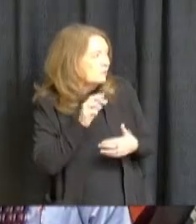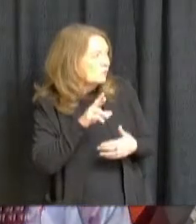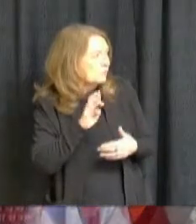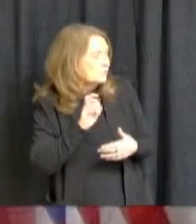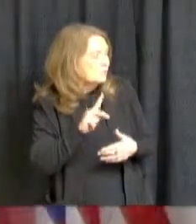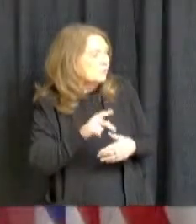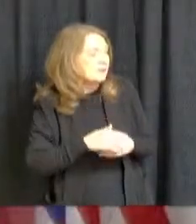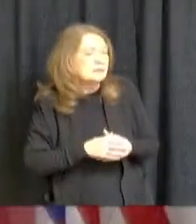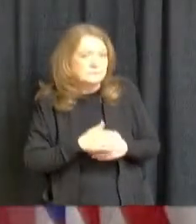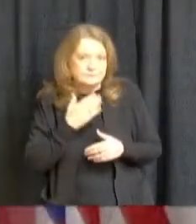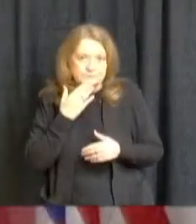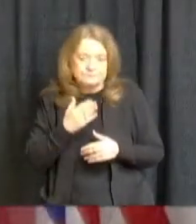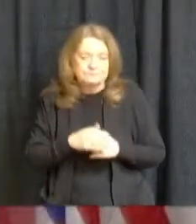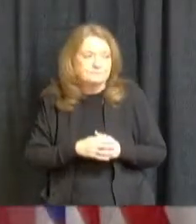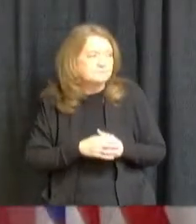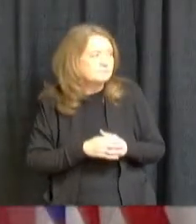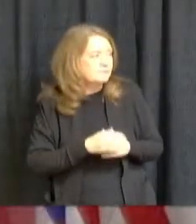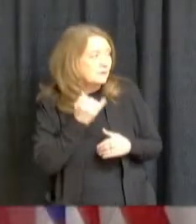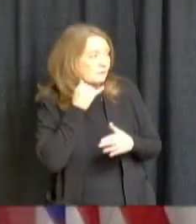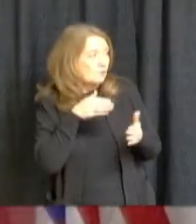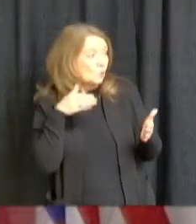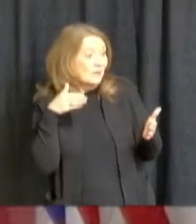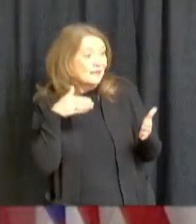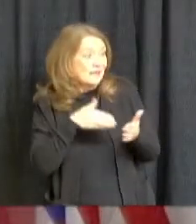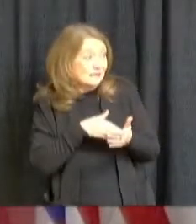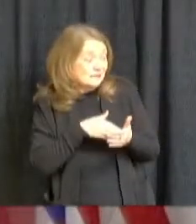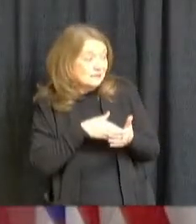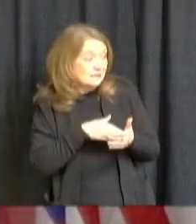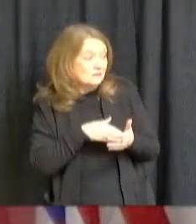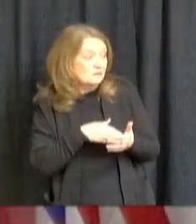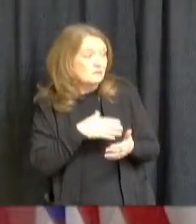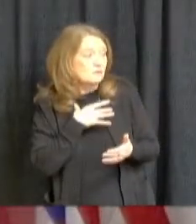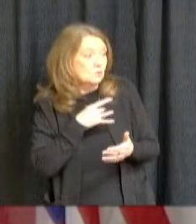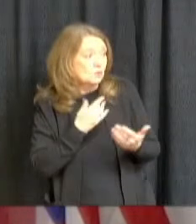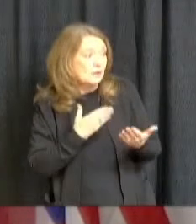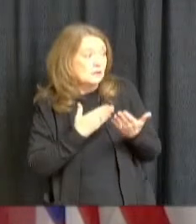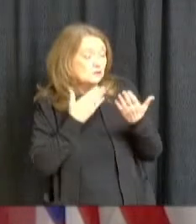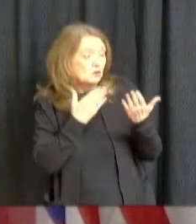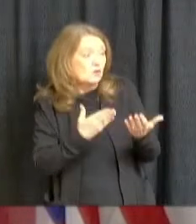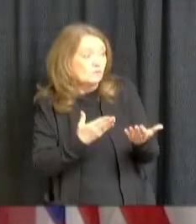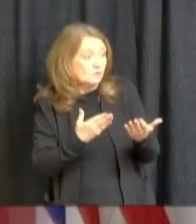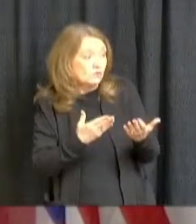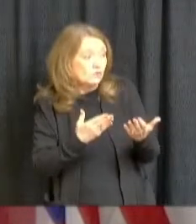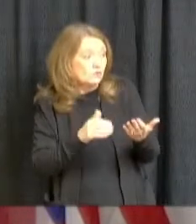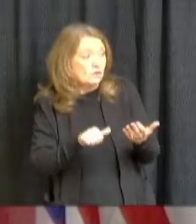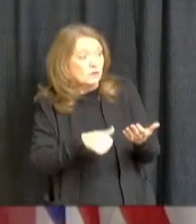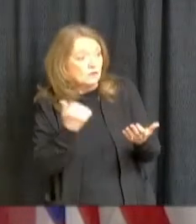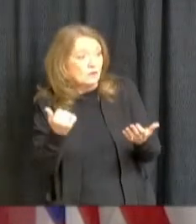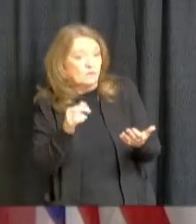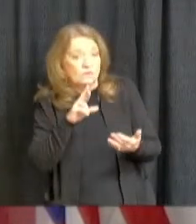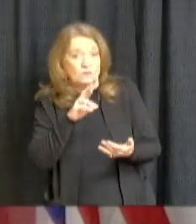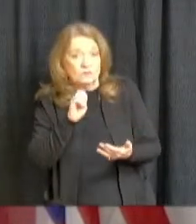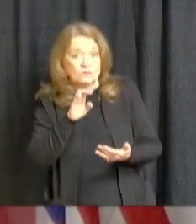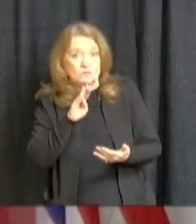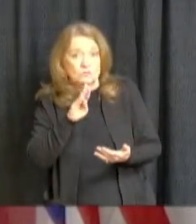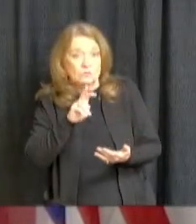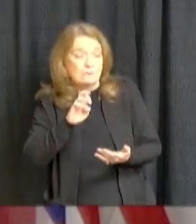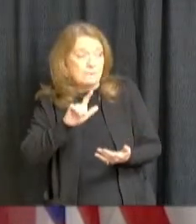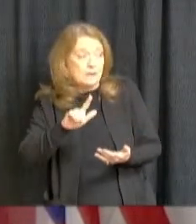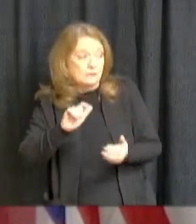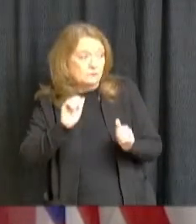Thank you. If you are against ordinance 77, would like to offer sir rebuttal from what you just heard, you're invited to come